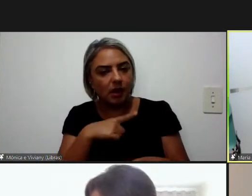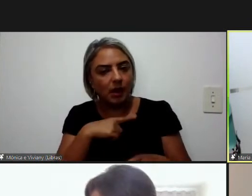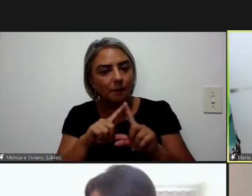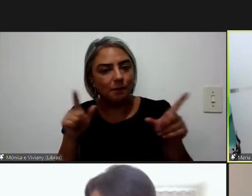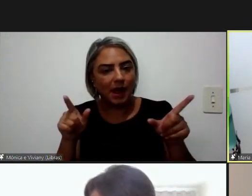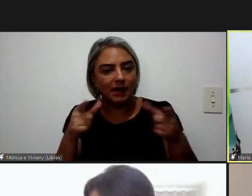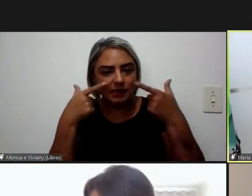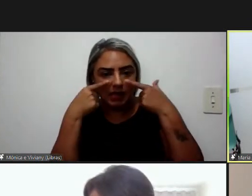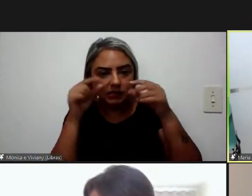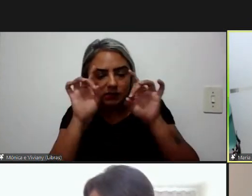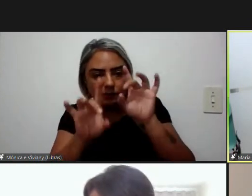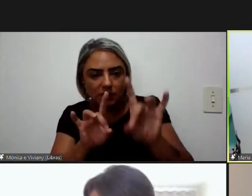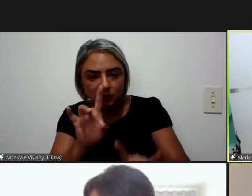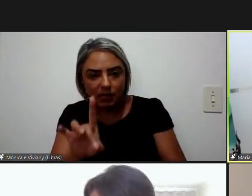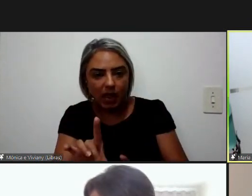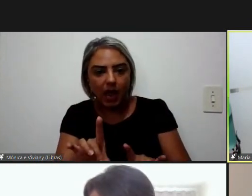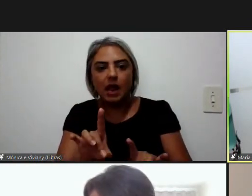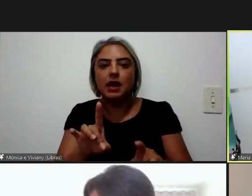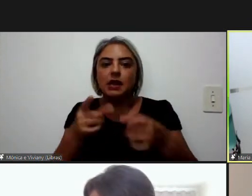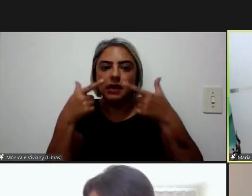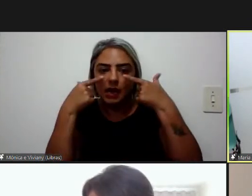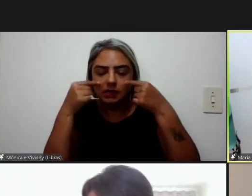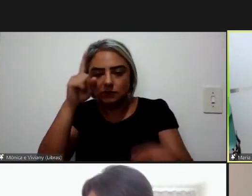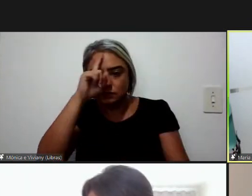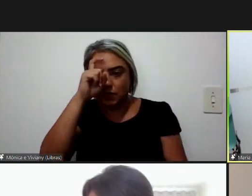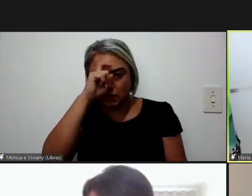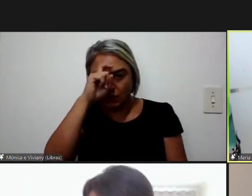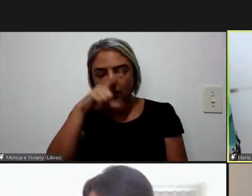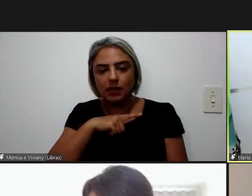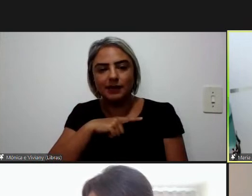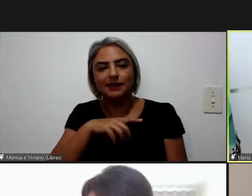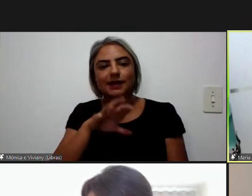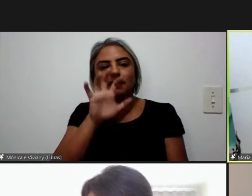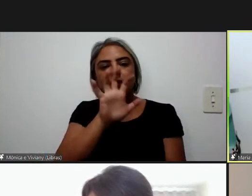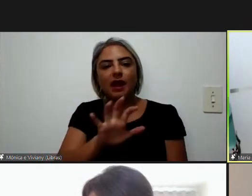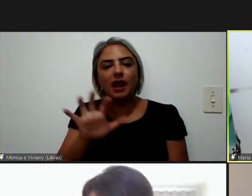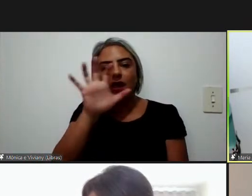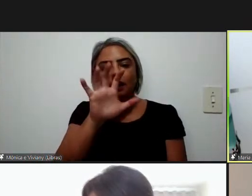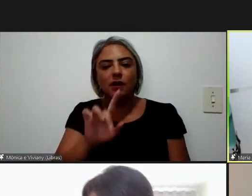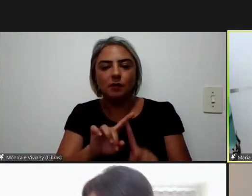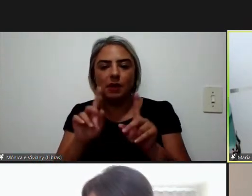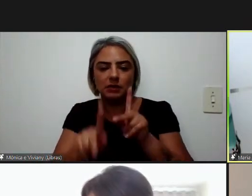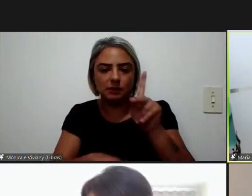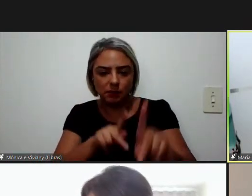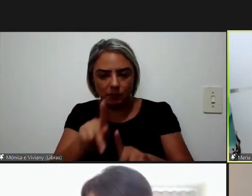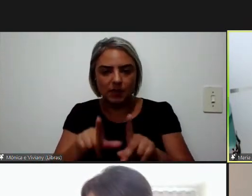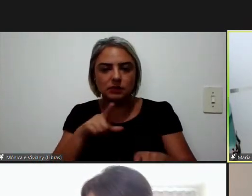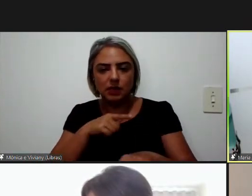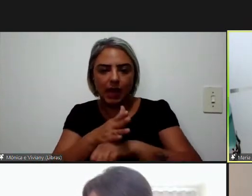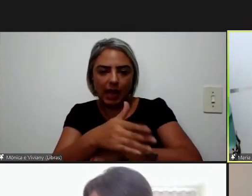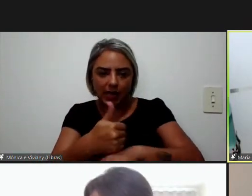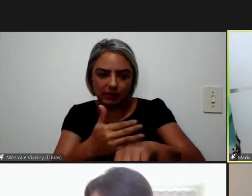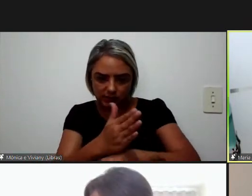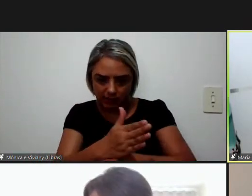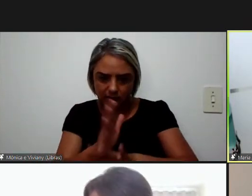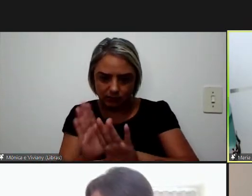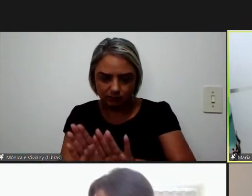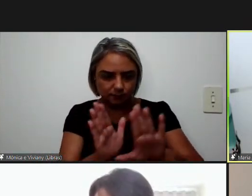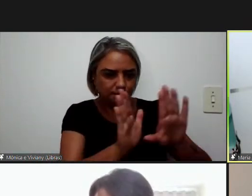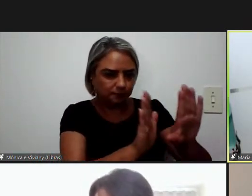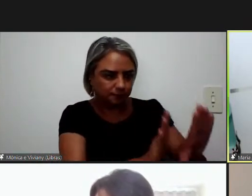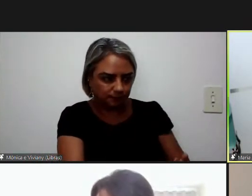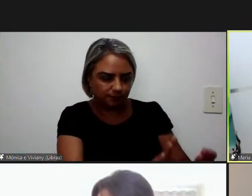has a primary care, but the hospitals, we have to be in the region,